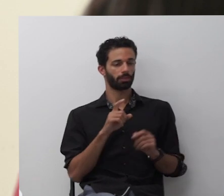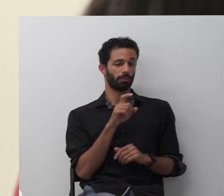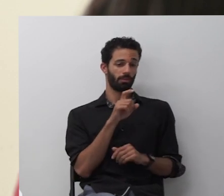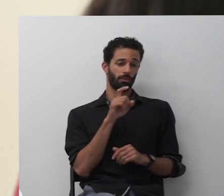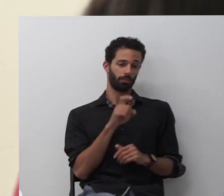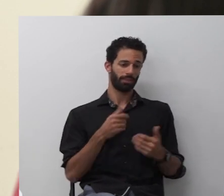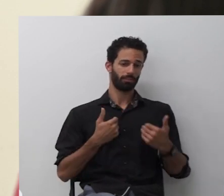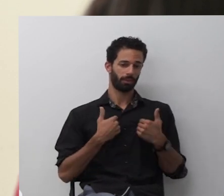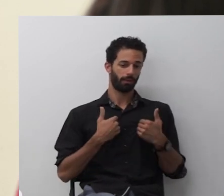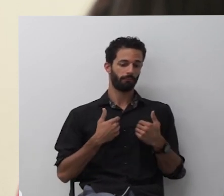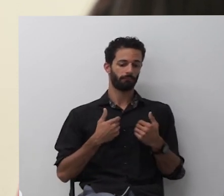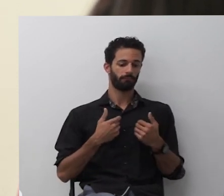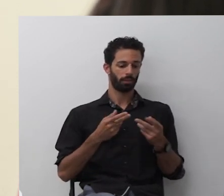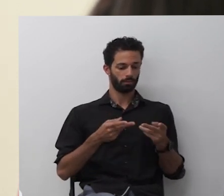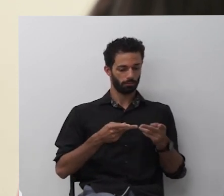space to